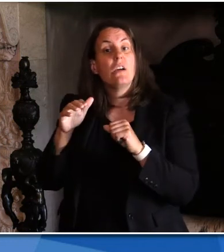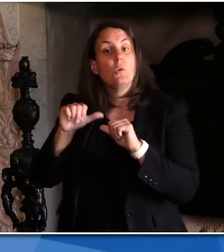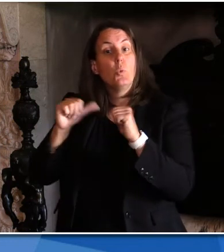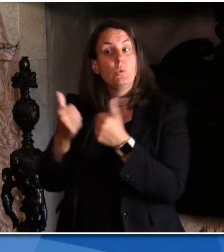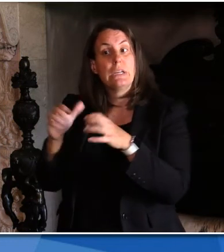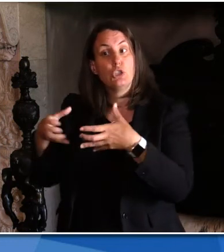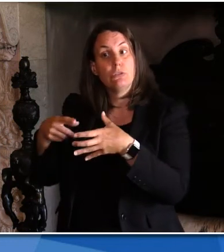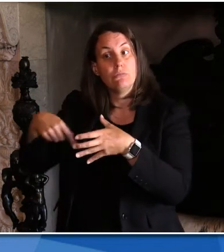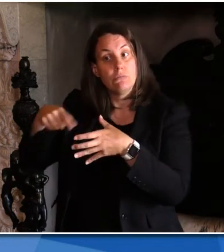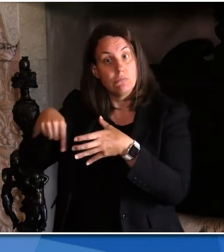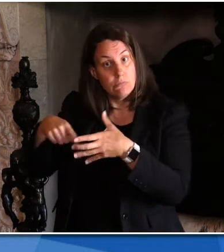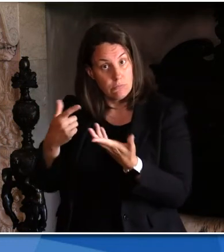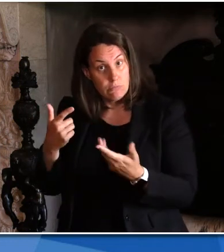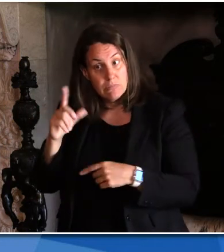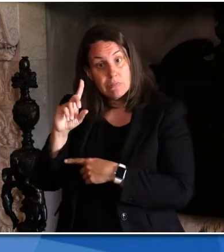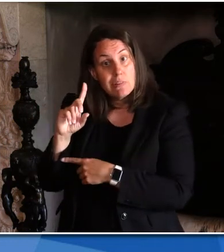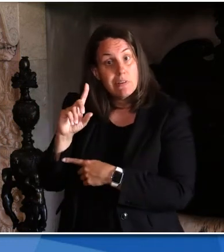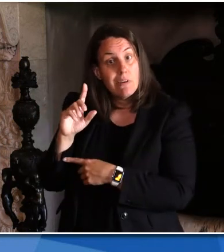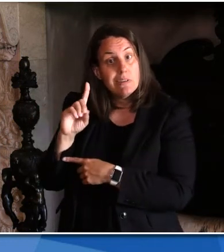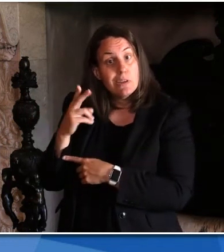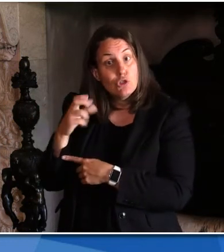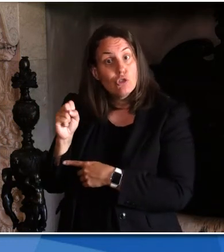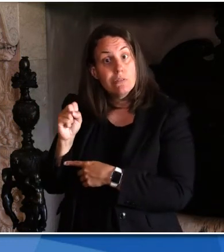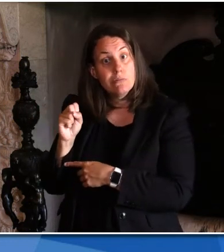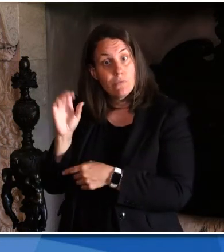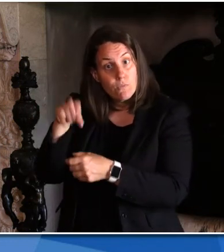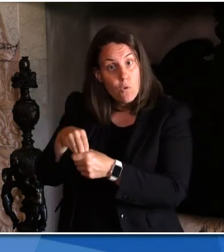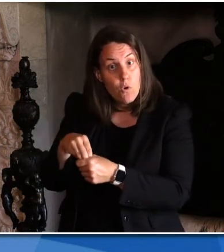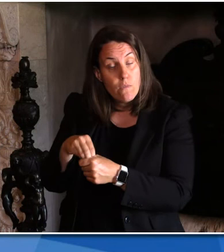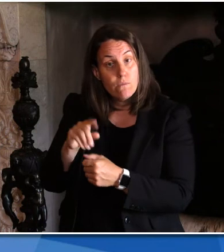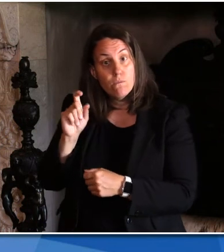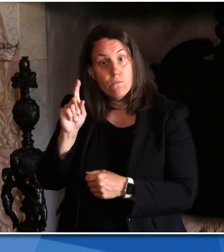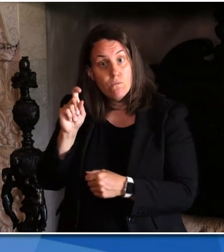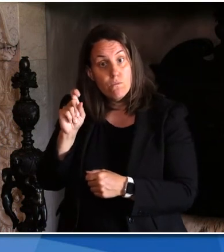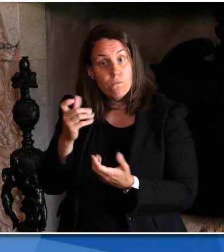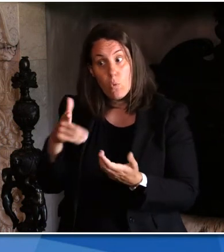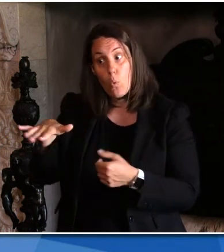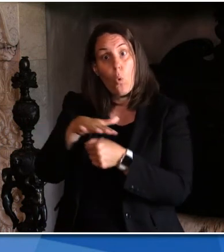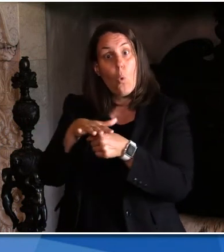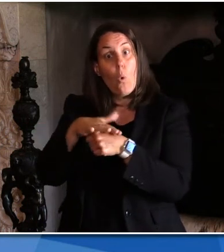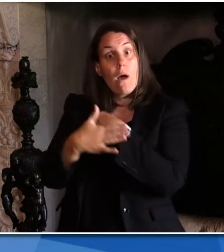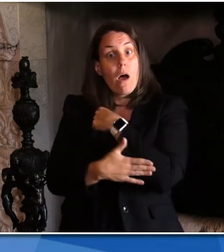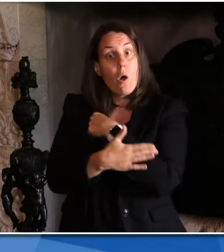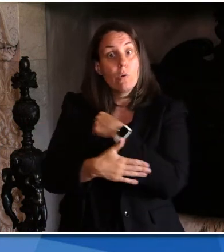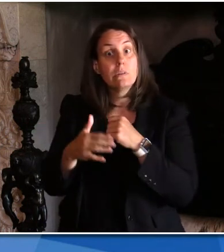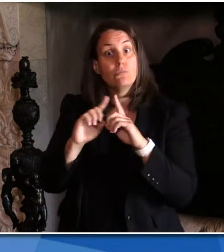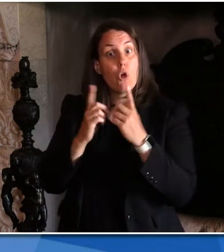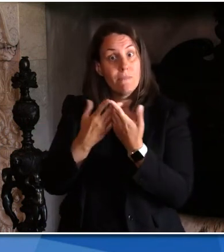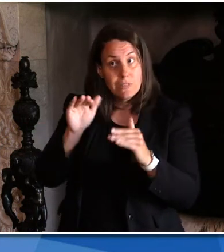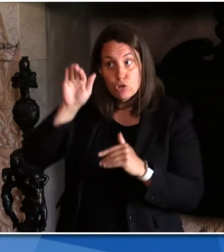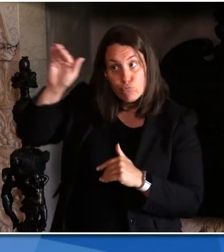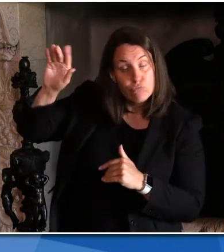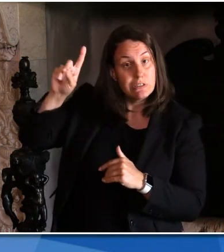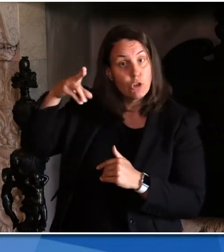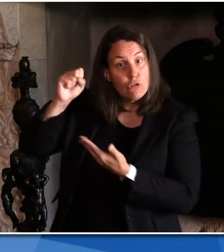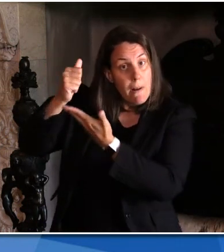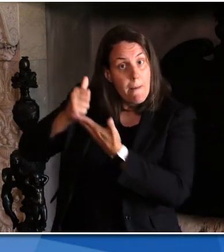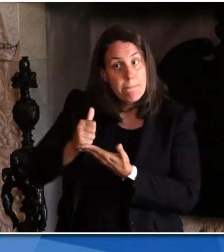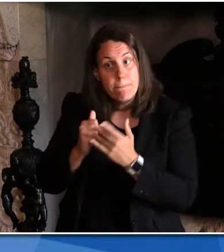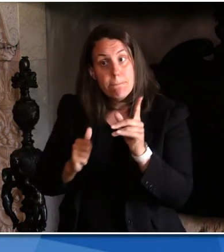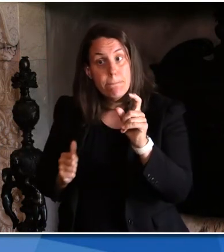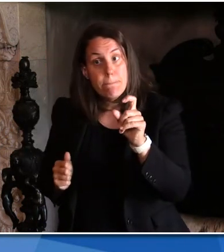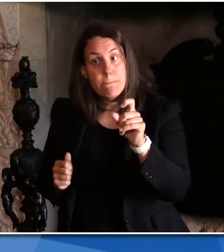is being determined as something that can be legal, and also something that the public, I guess, can understand, because it sounds like a lot of the public does not